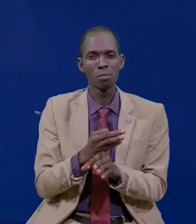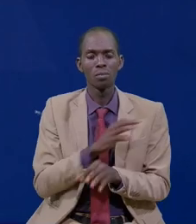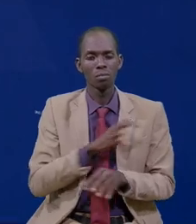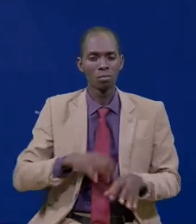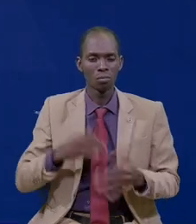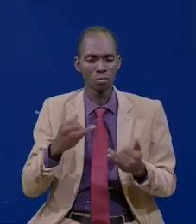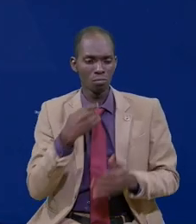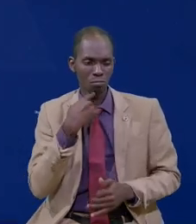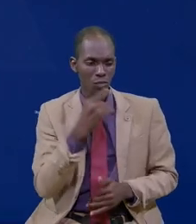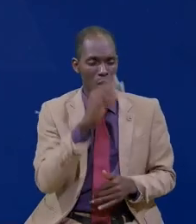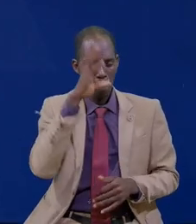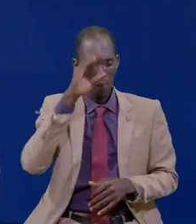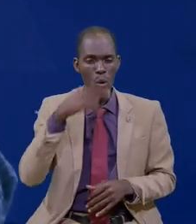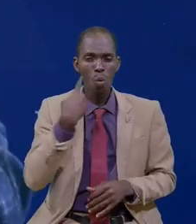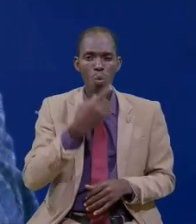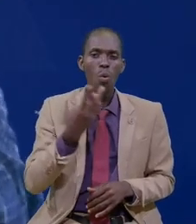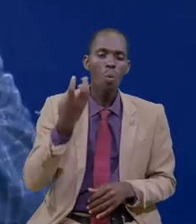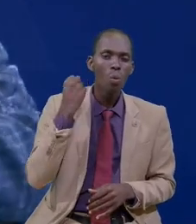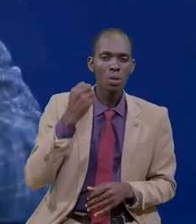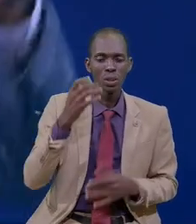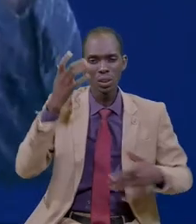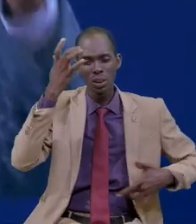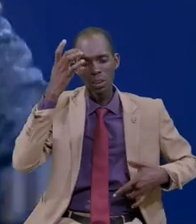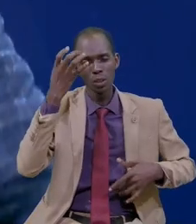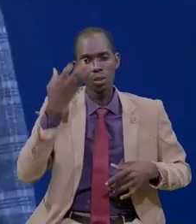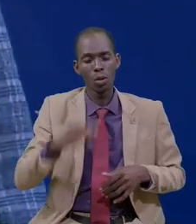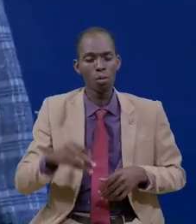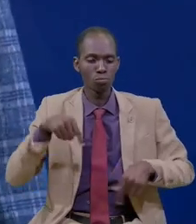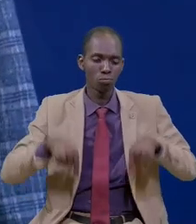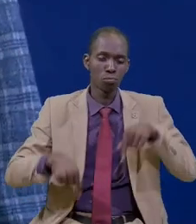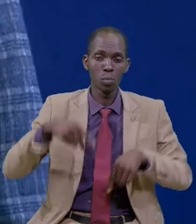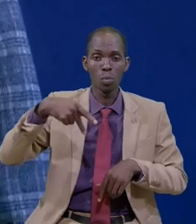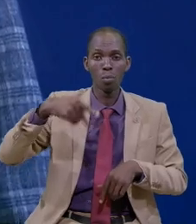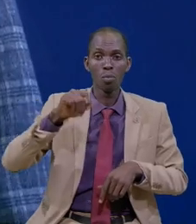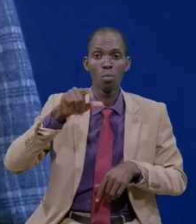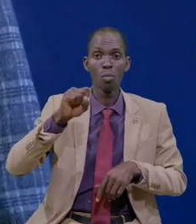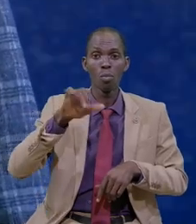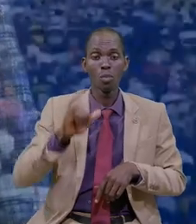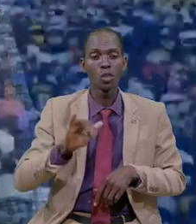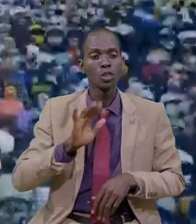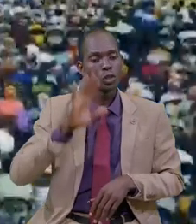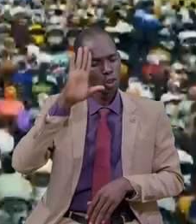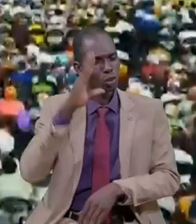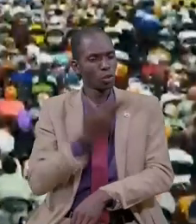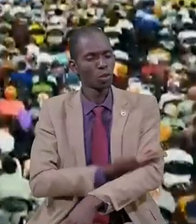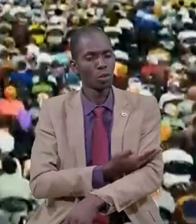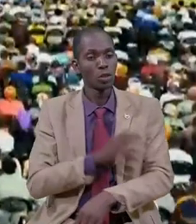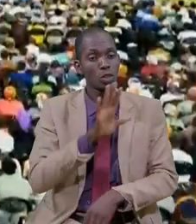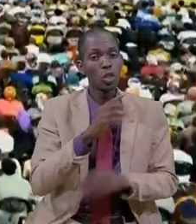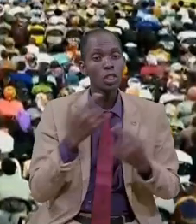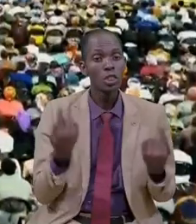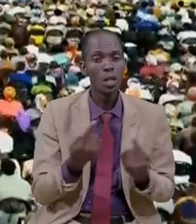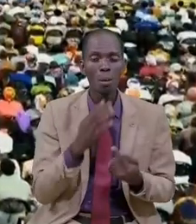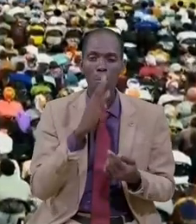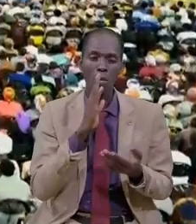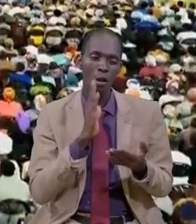sick, a palsy, son, thy sins be forgiven thee. Et quand Jésus donc a vu leur foi, il a dit au malade